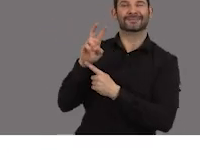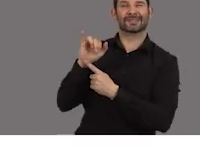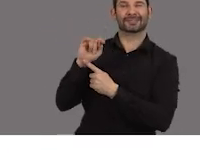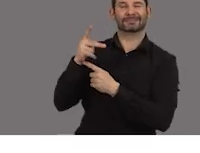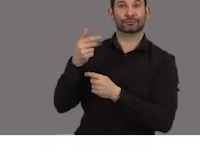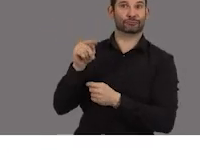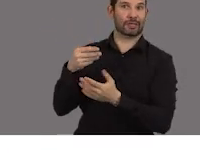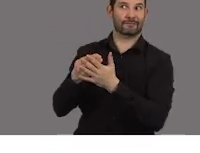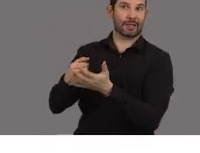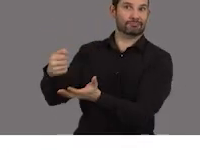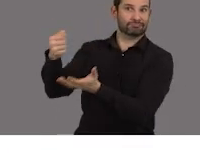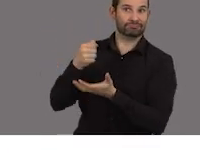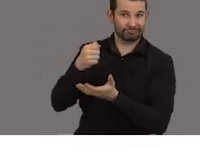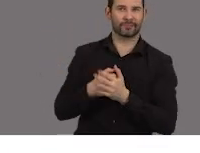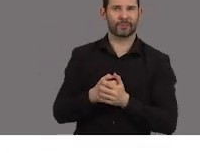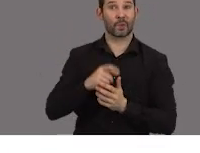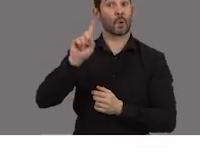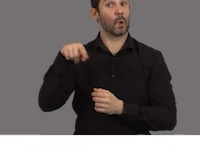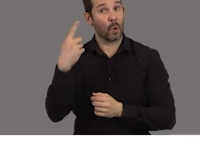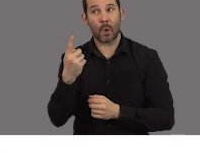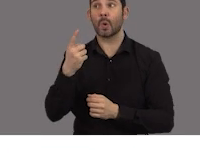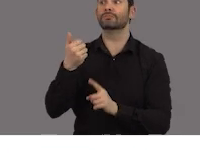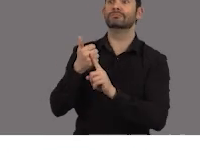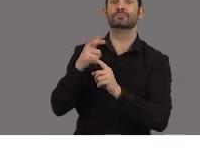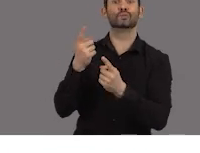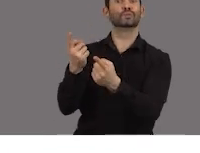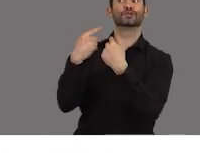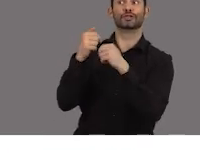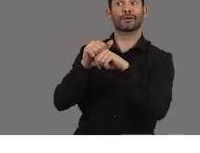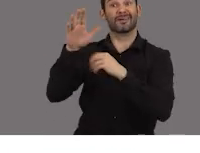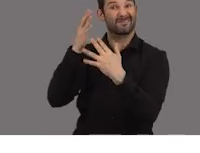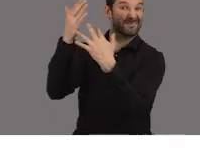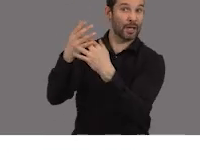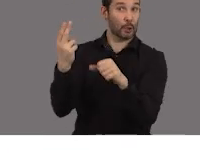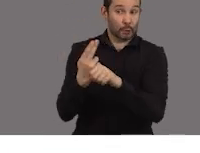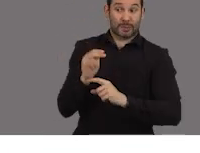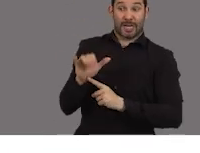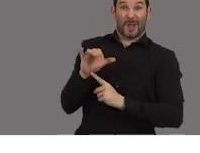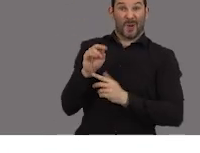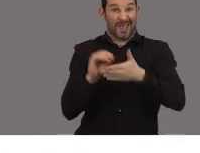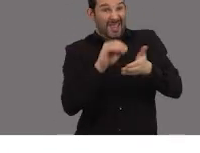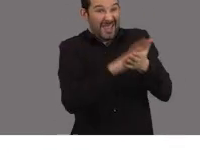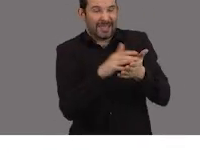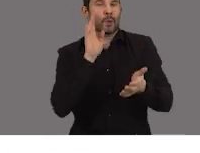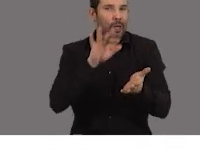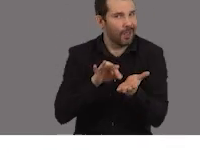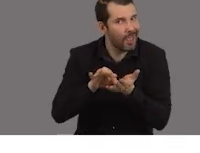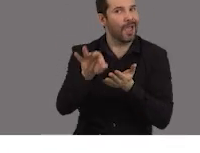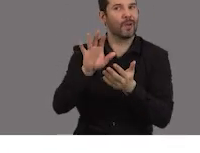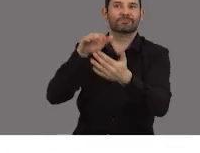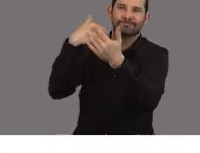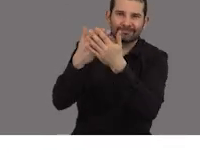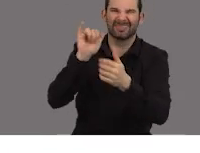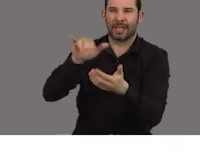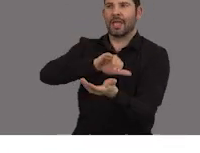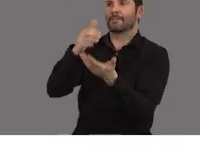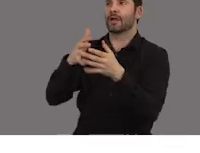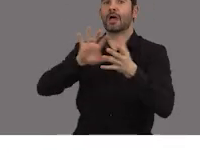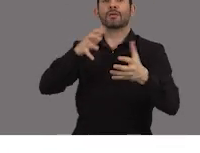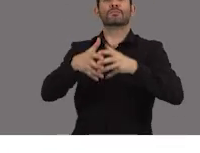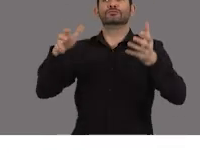CVITP grant funding. Only returns filed using the COIN will be counted towards the amount that you